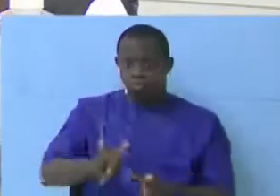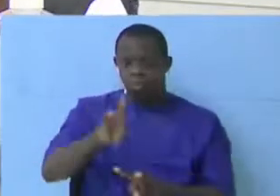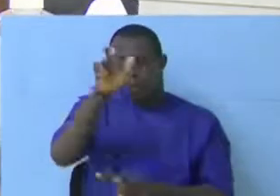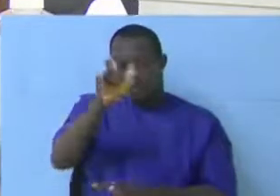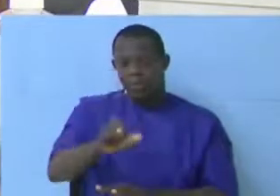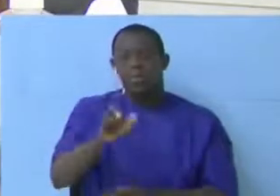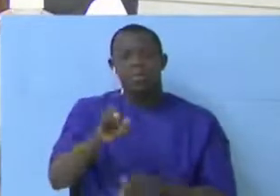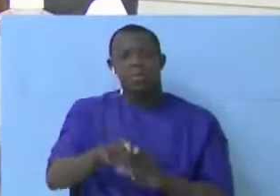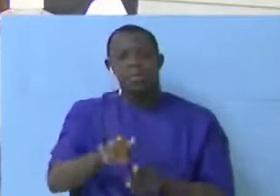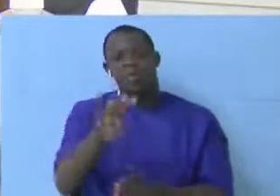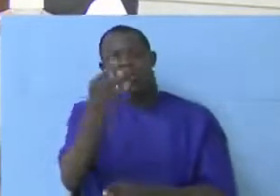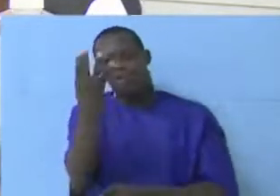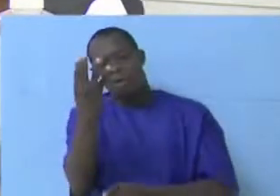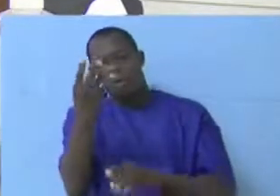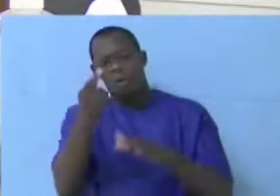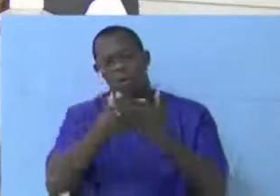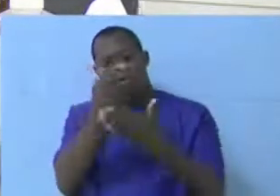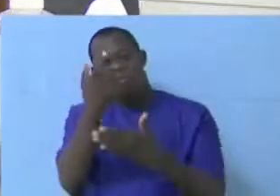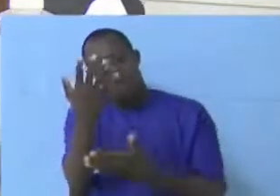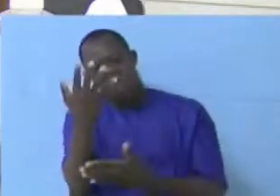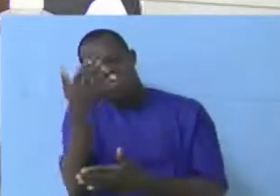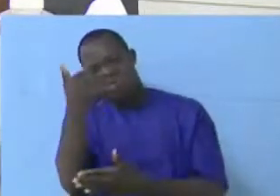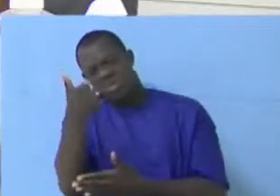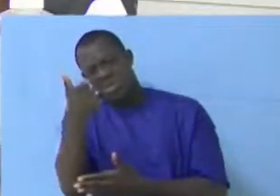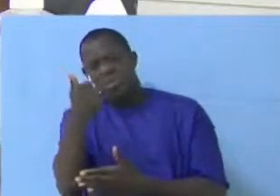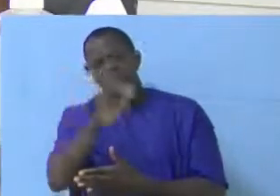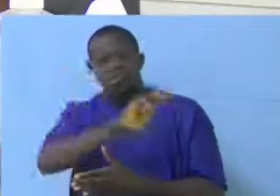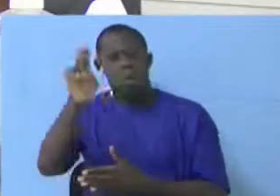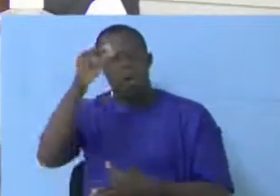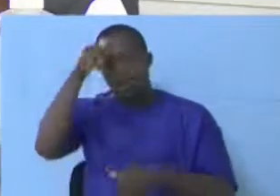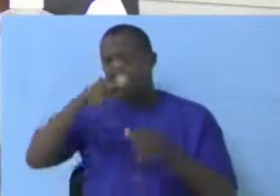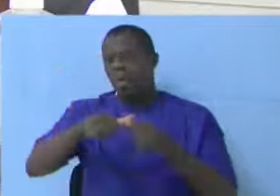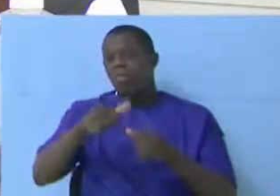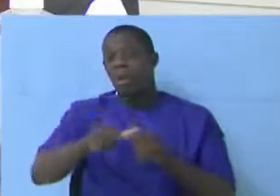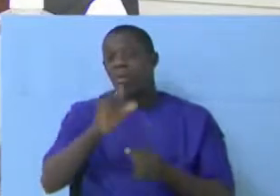the 4 of them, or 5 or 6, I cannot remember, but they must have been together.